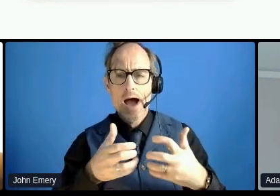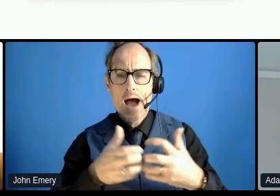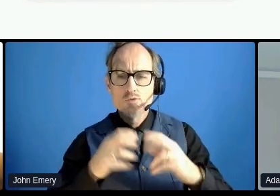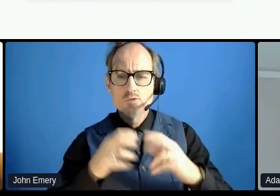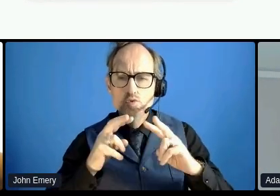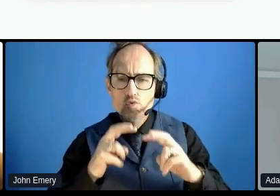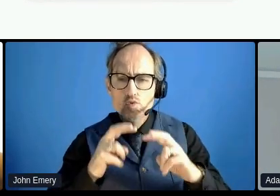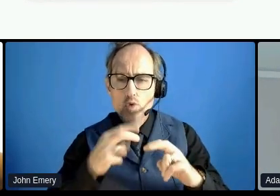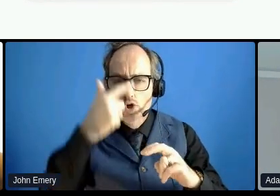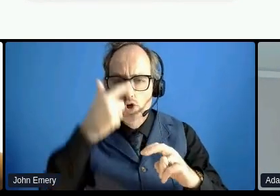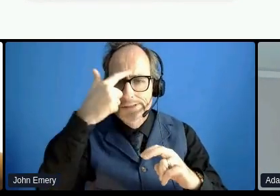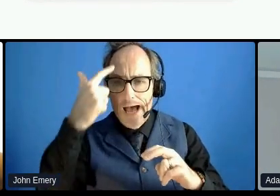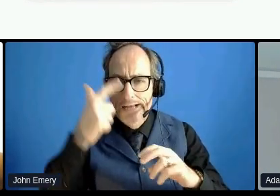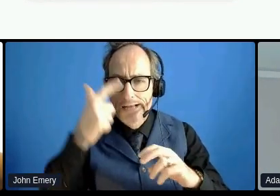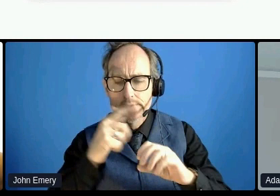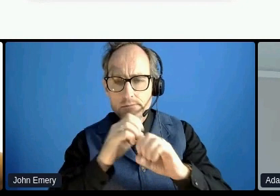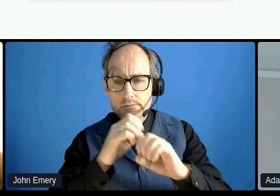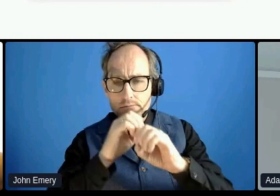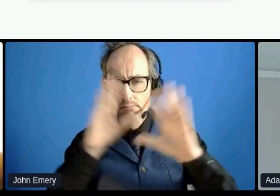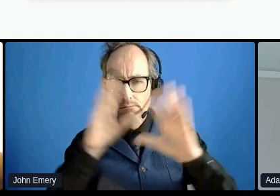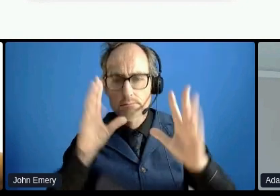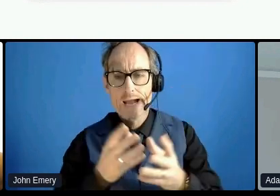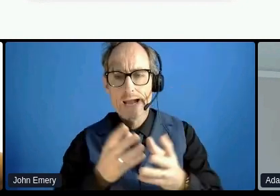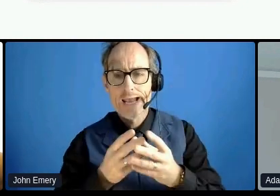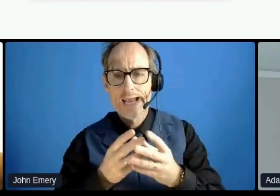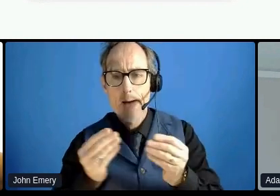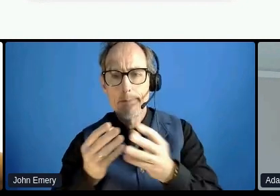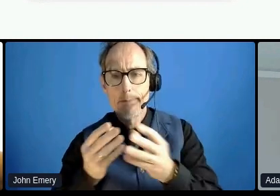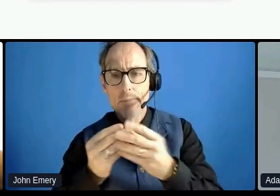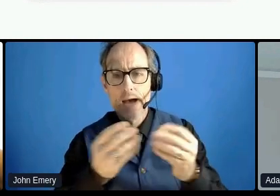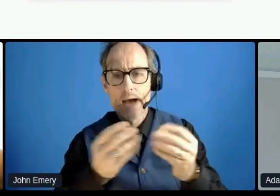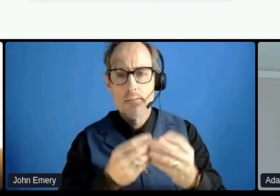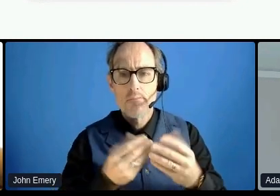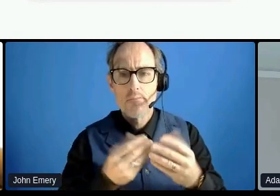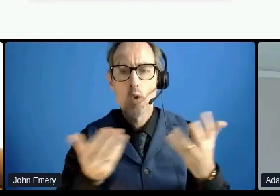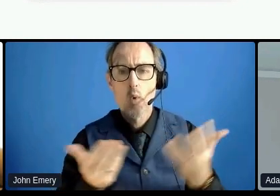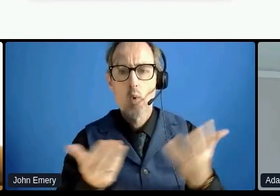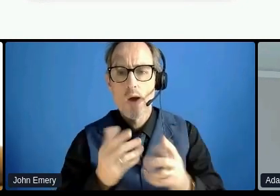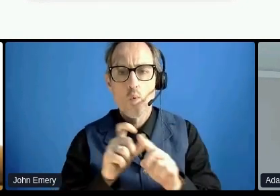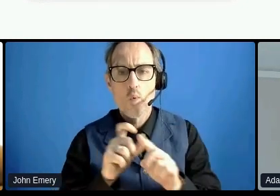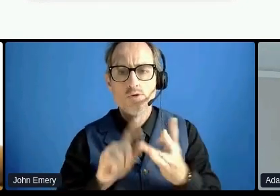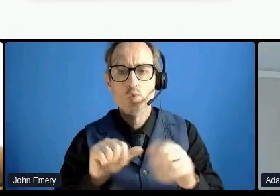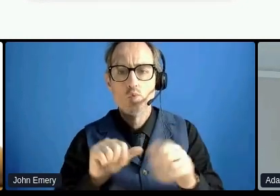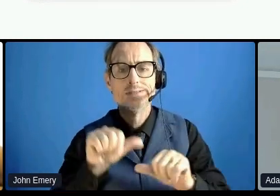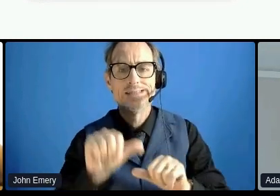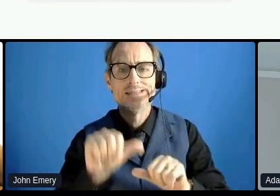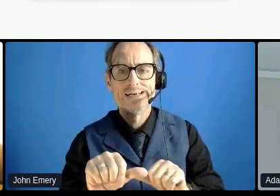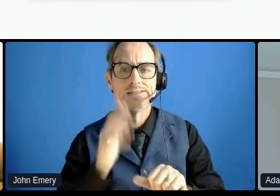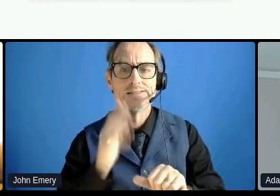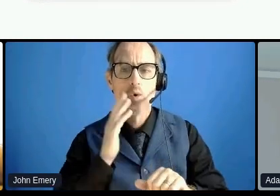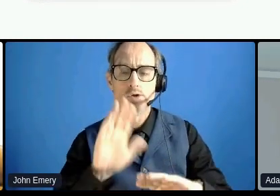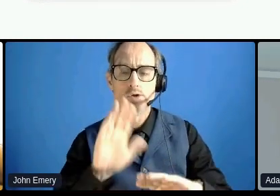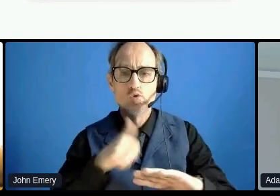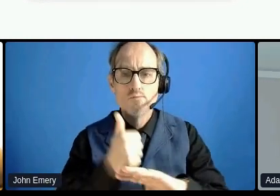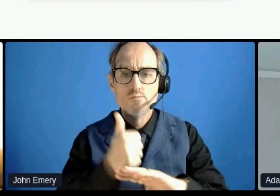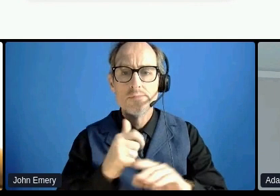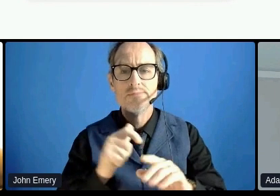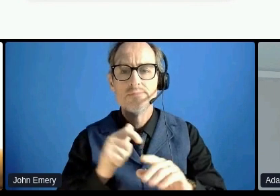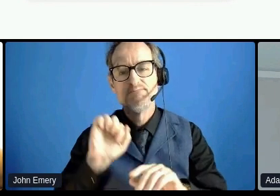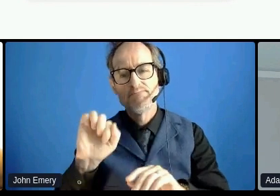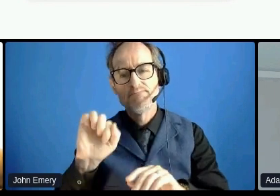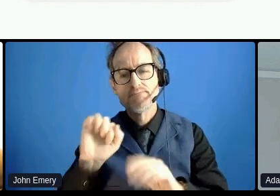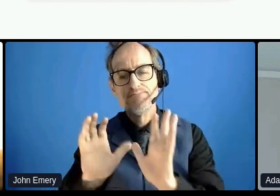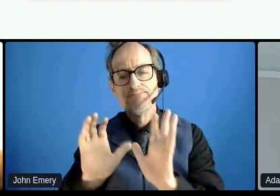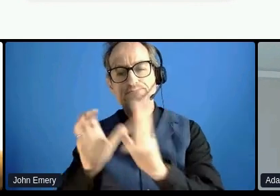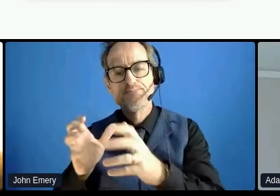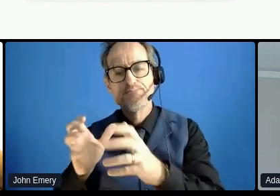and what you might do next? Now, when designing and iterating products and services, designers use user journeys.